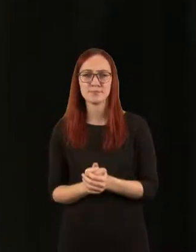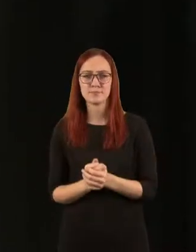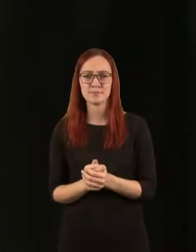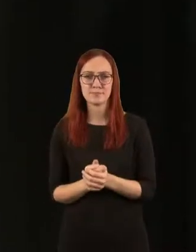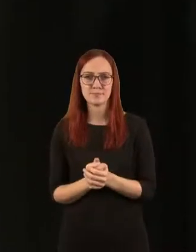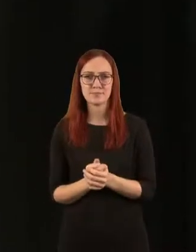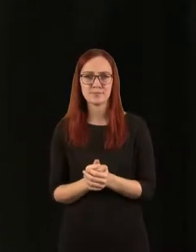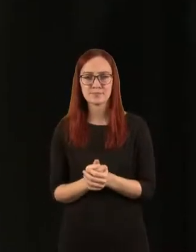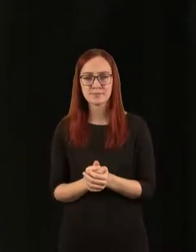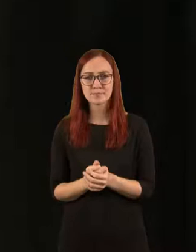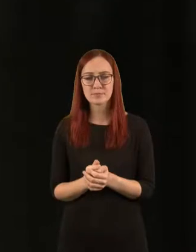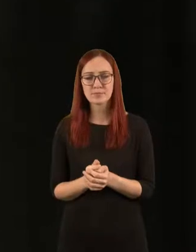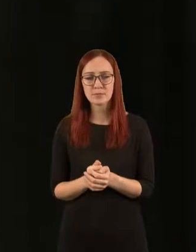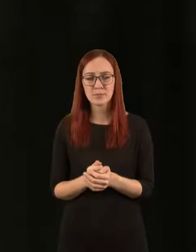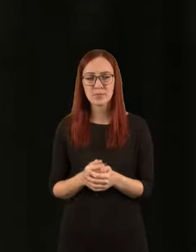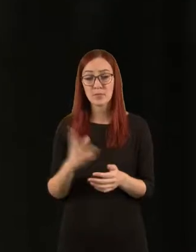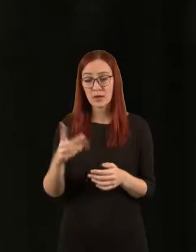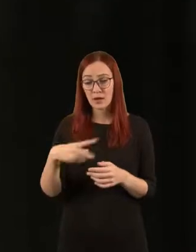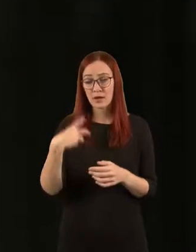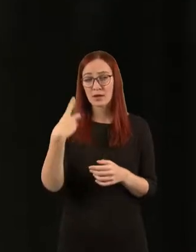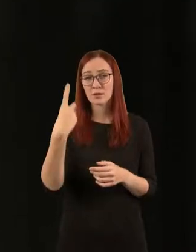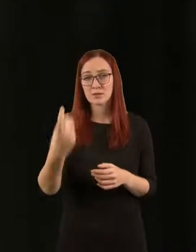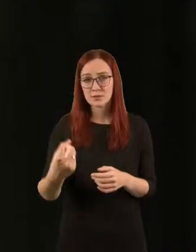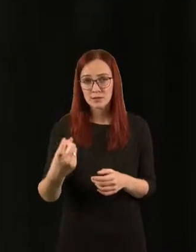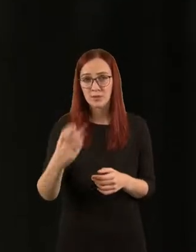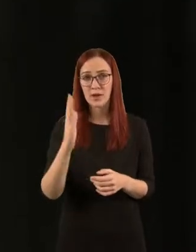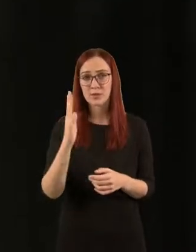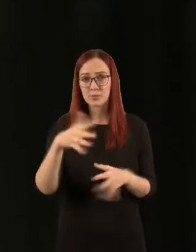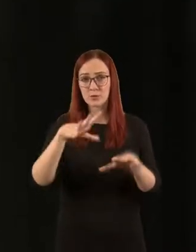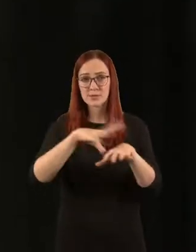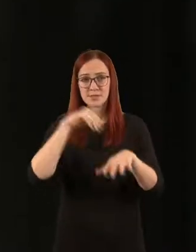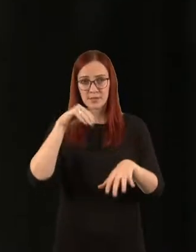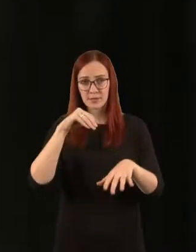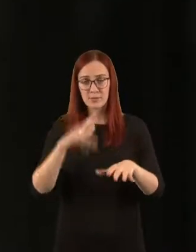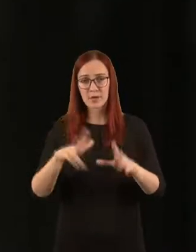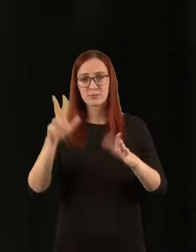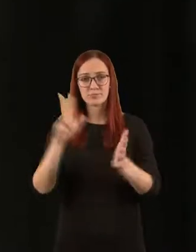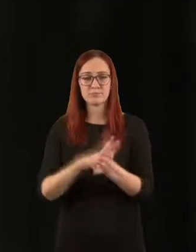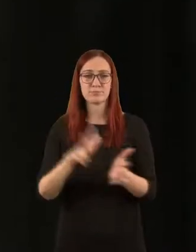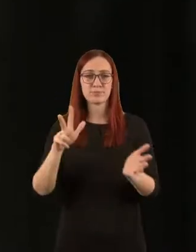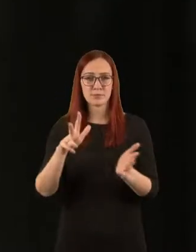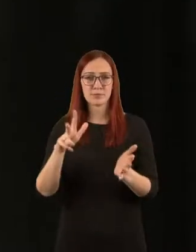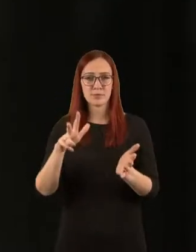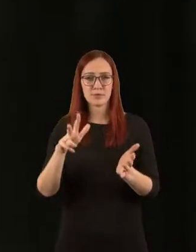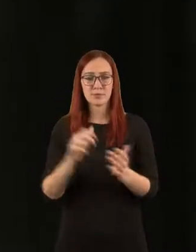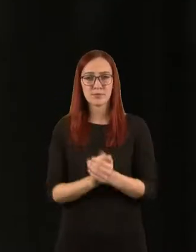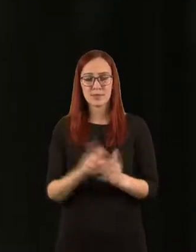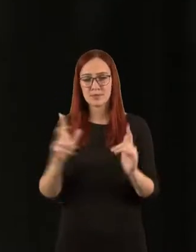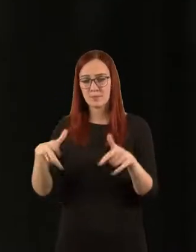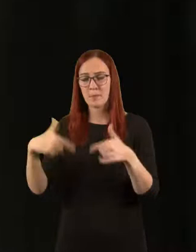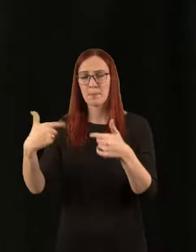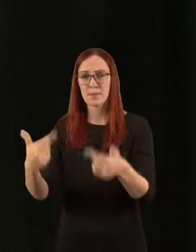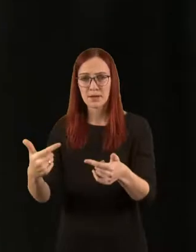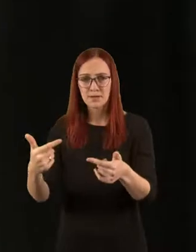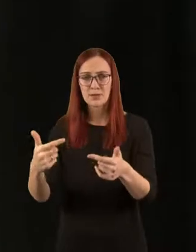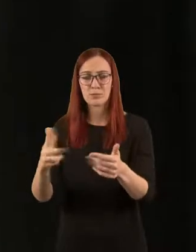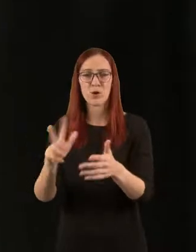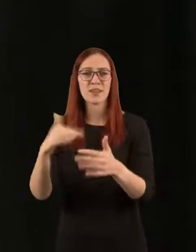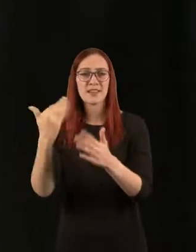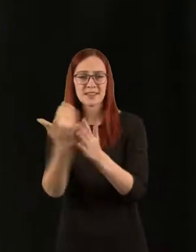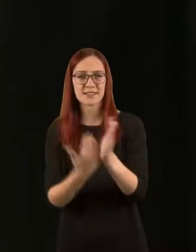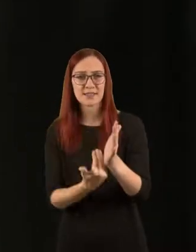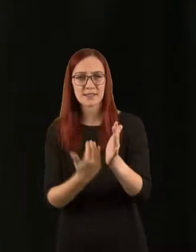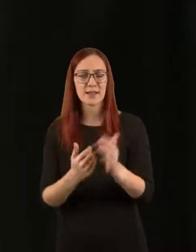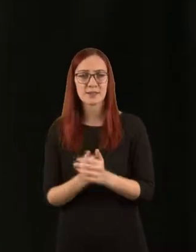trust by involving the members of society into environment protection. And